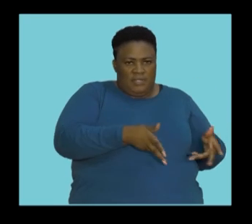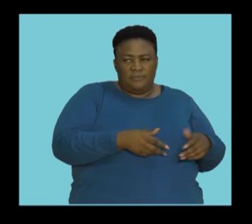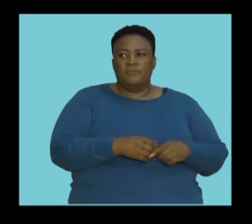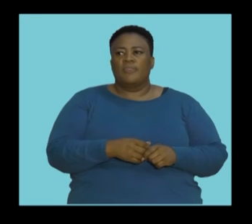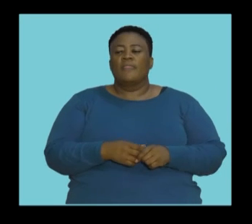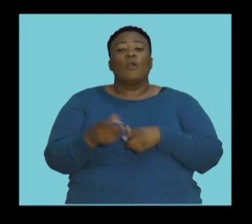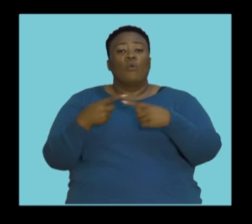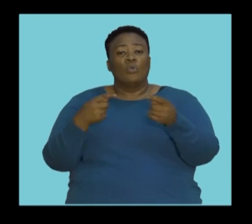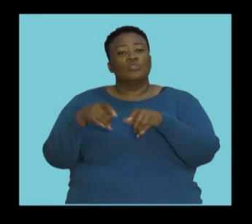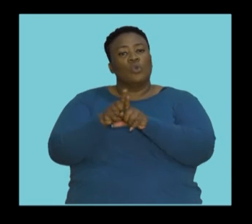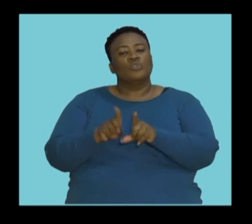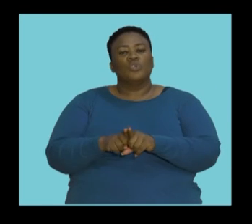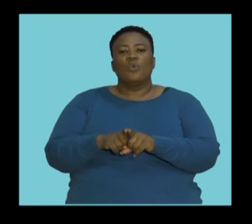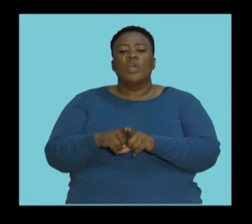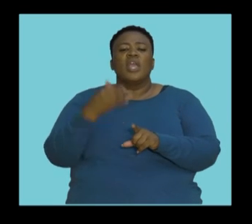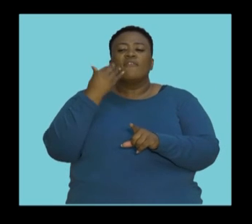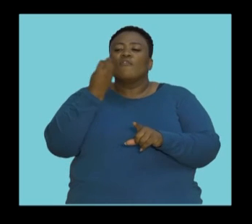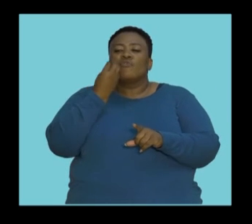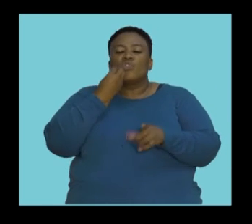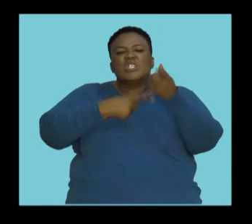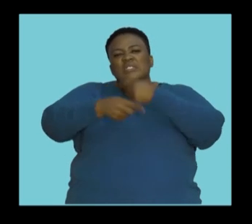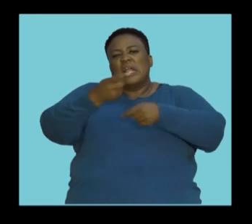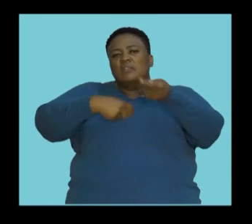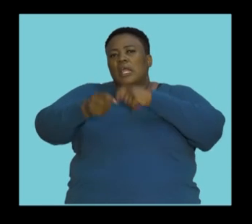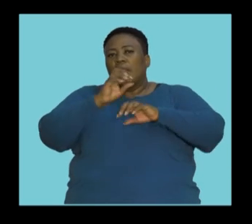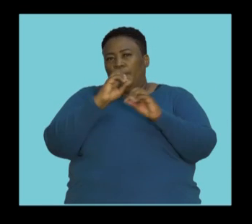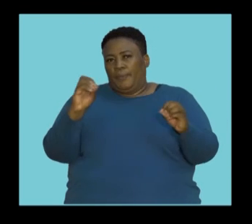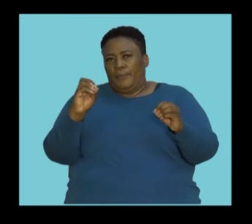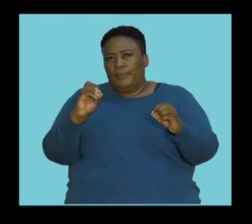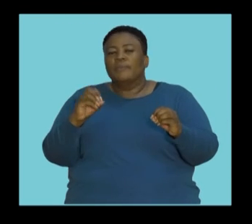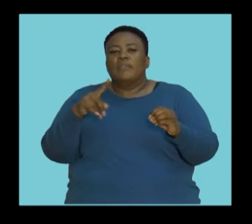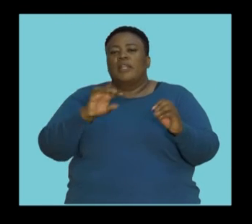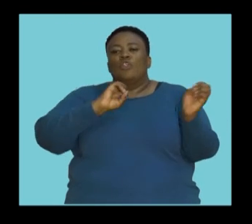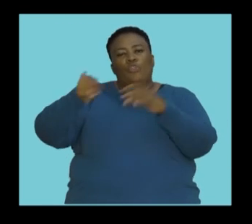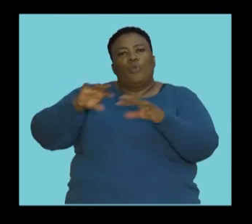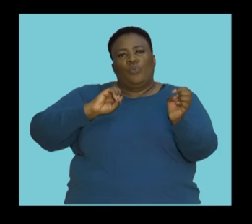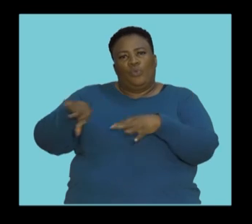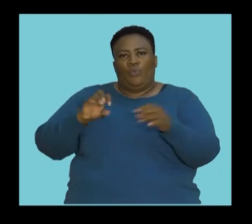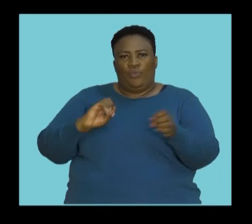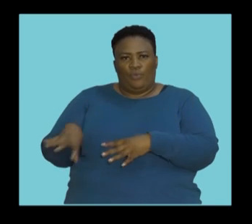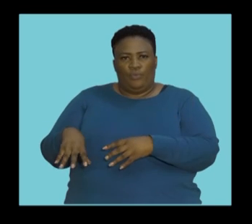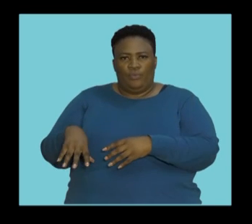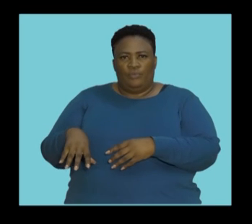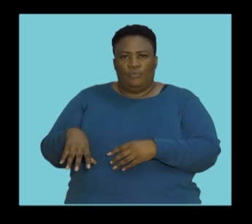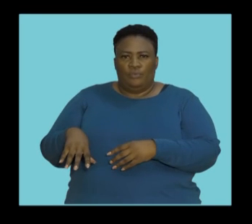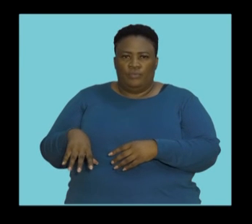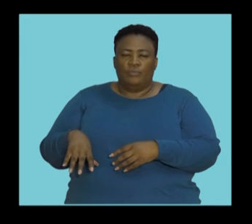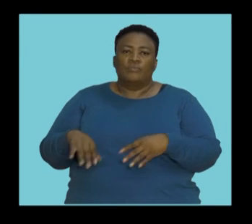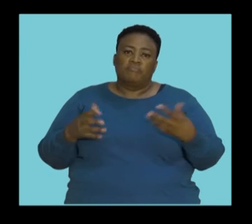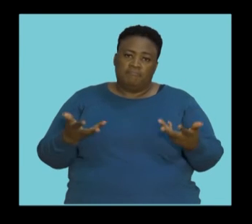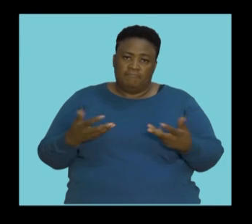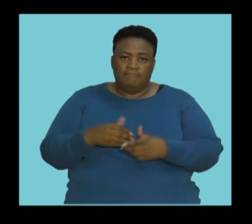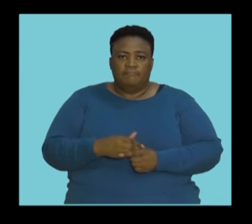and supermarkets will also throw away unsold food, as you would see in many supermarkets where you've got food that is dated, and so that is